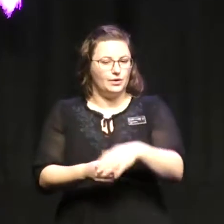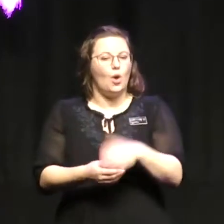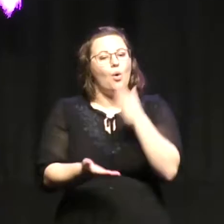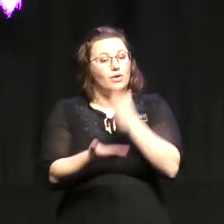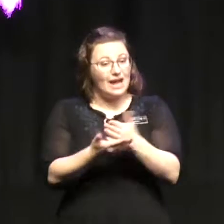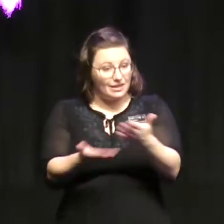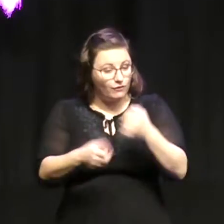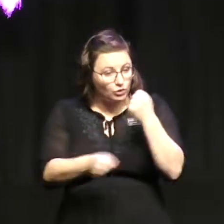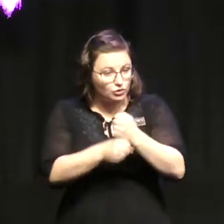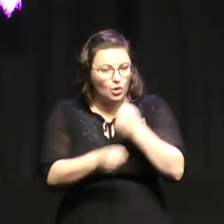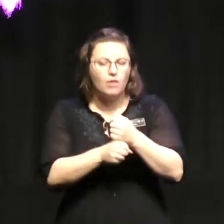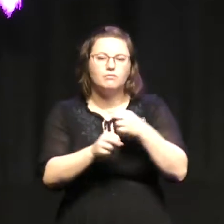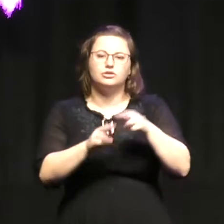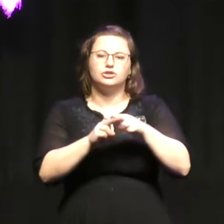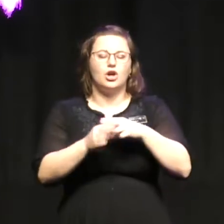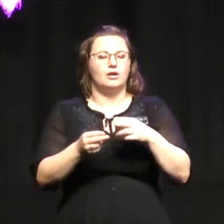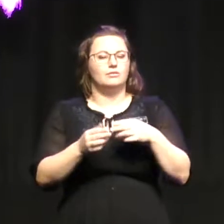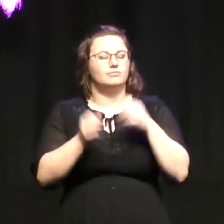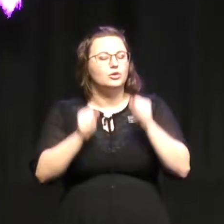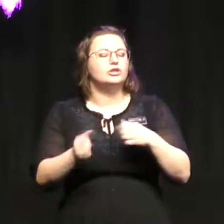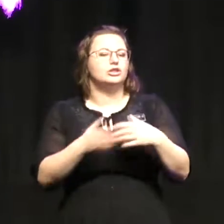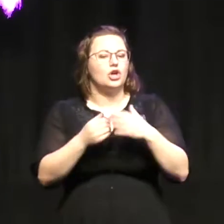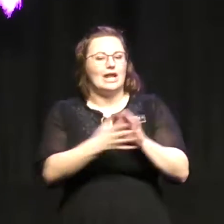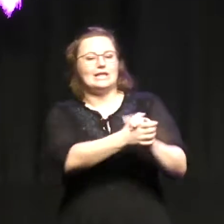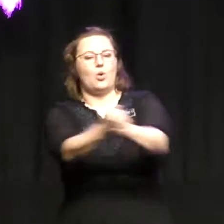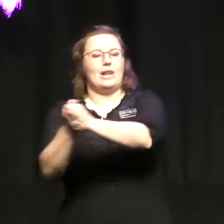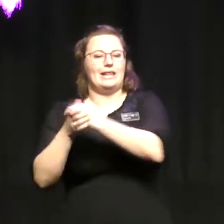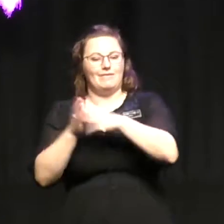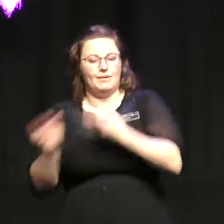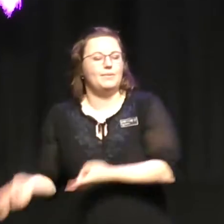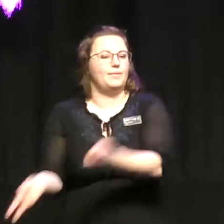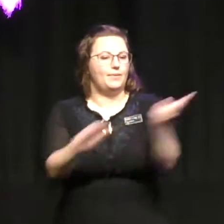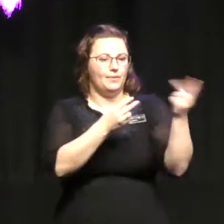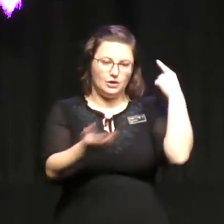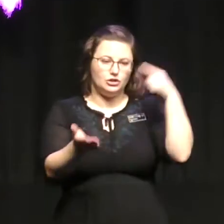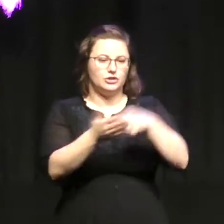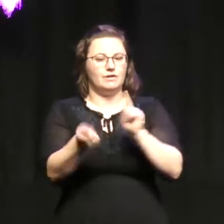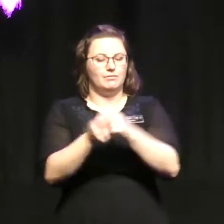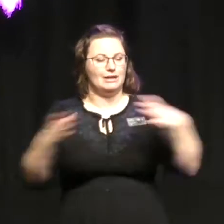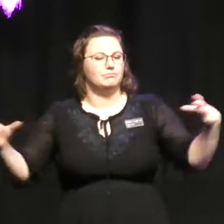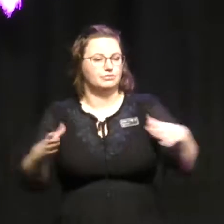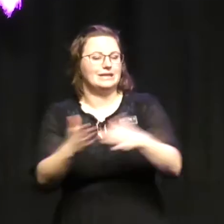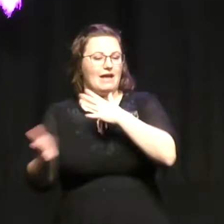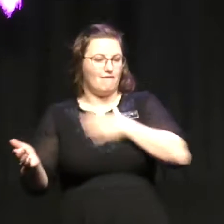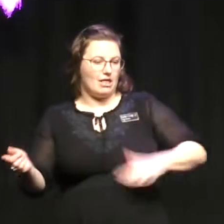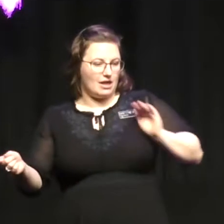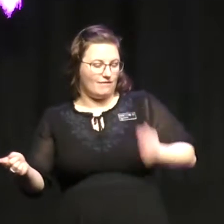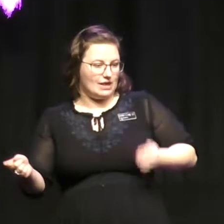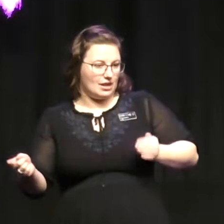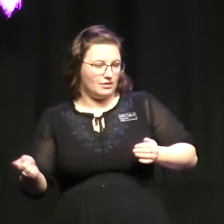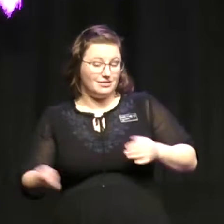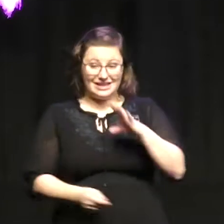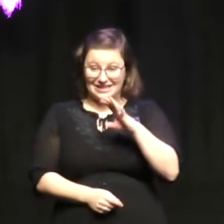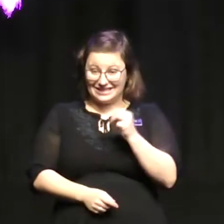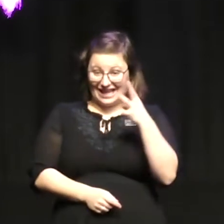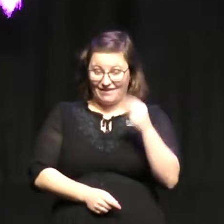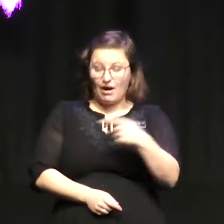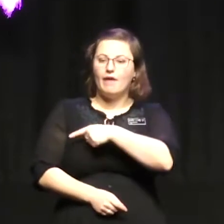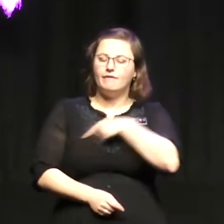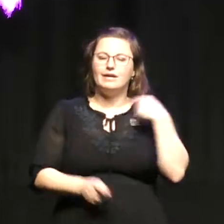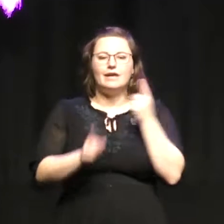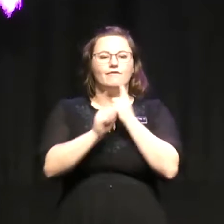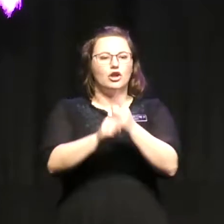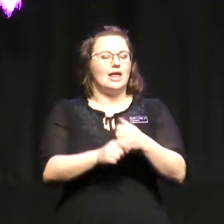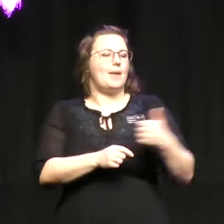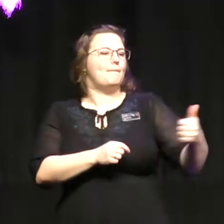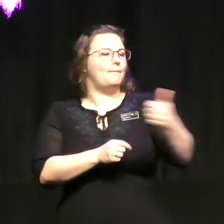made collective to be enforceable for the poor women. At SEWA, we follow a need